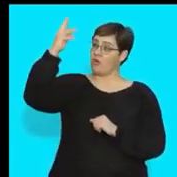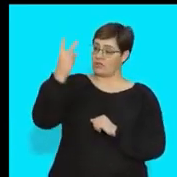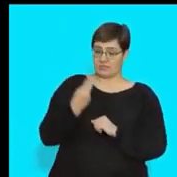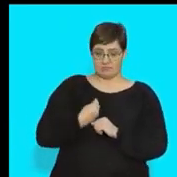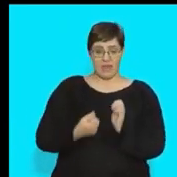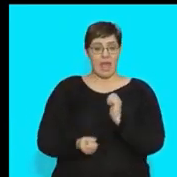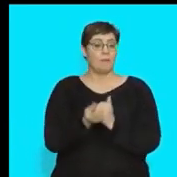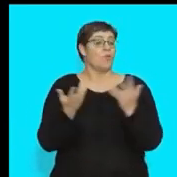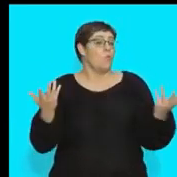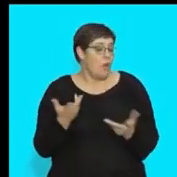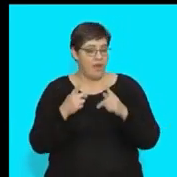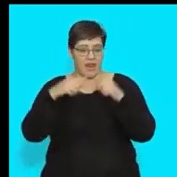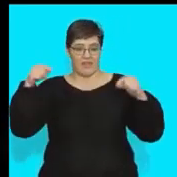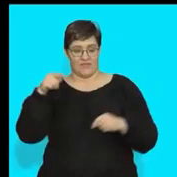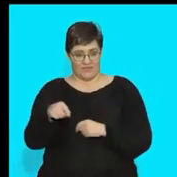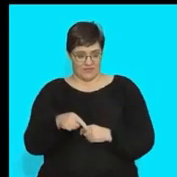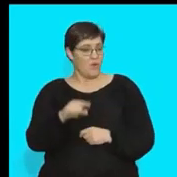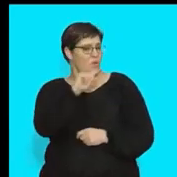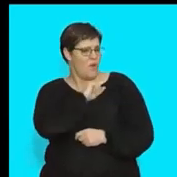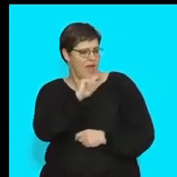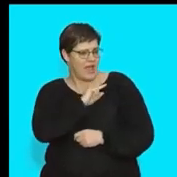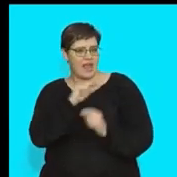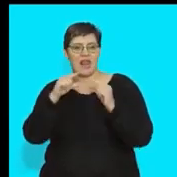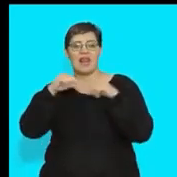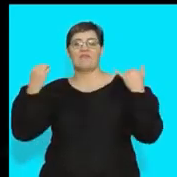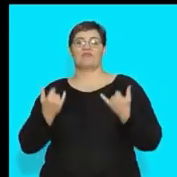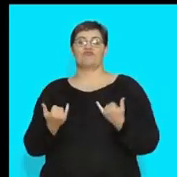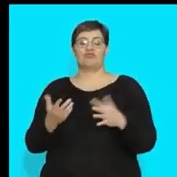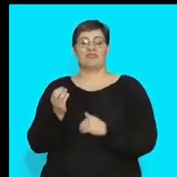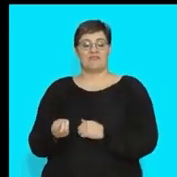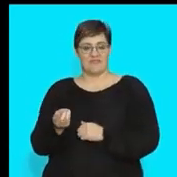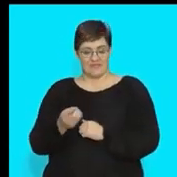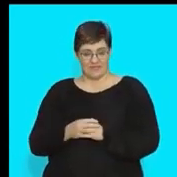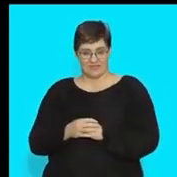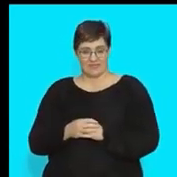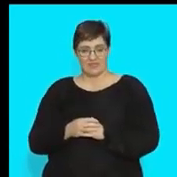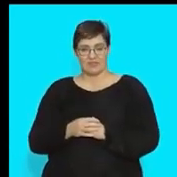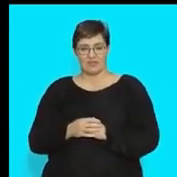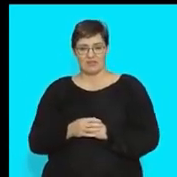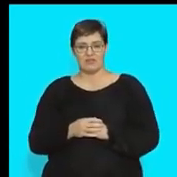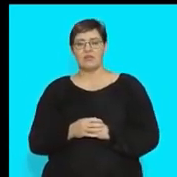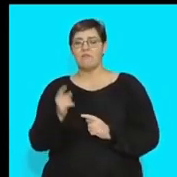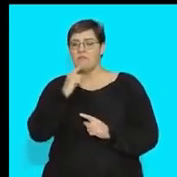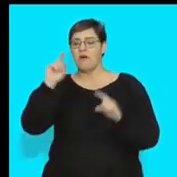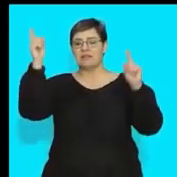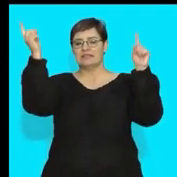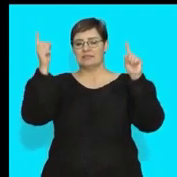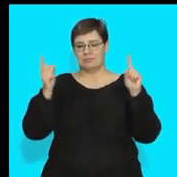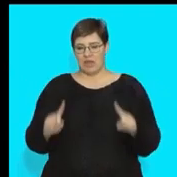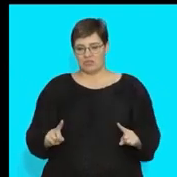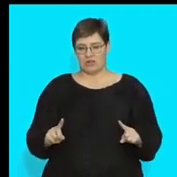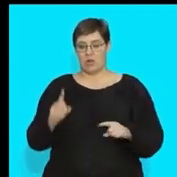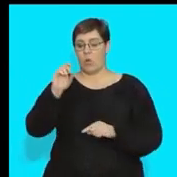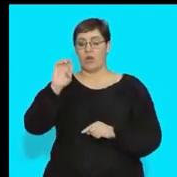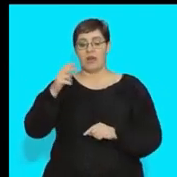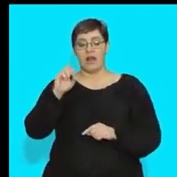the leaf. The reason why the leaf is green, it has a very special organelle called